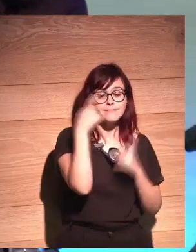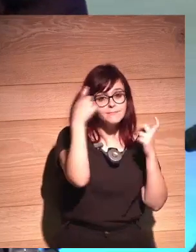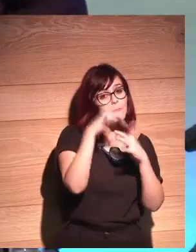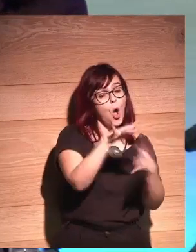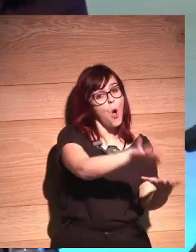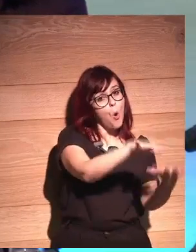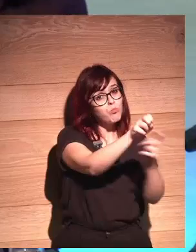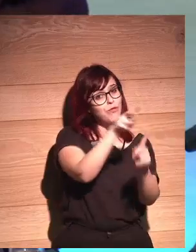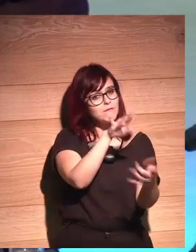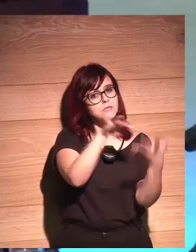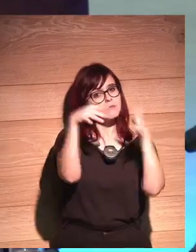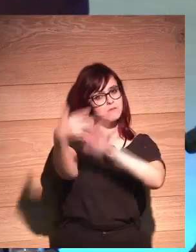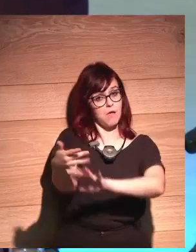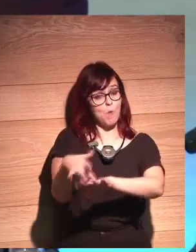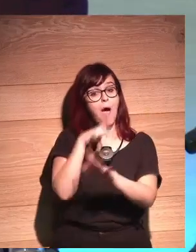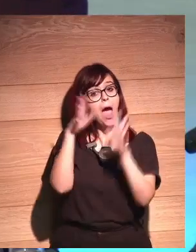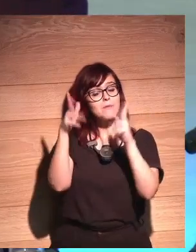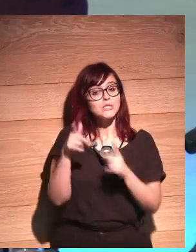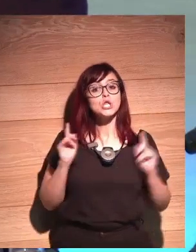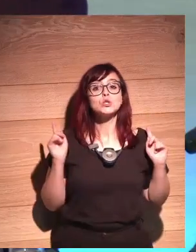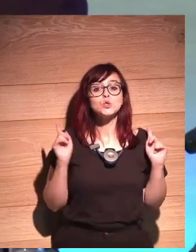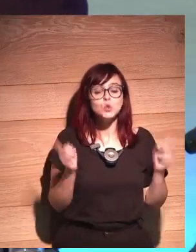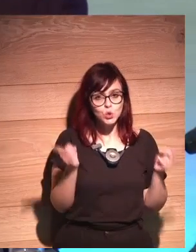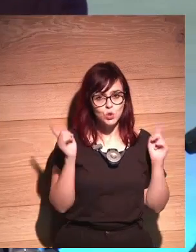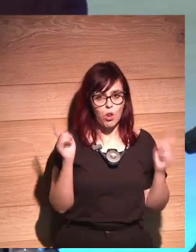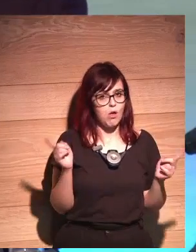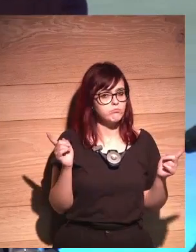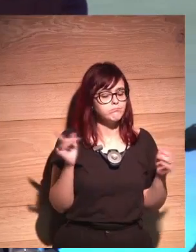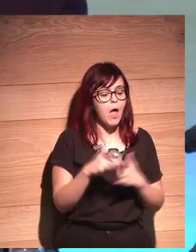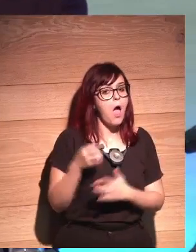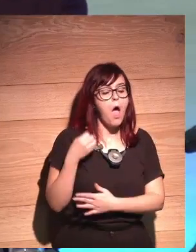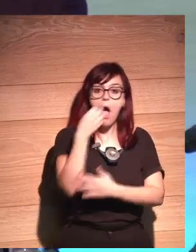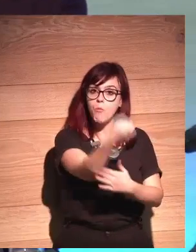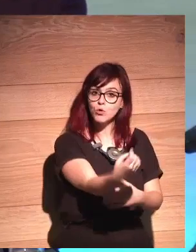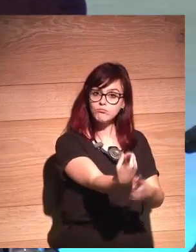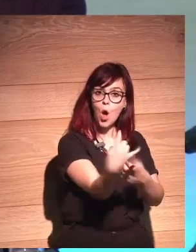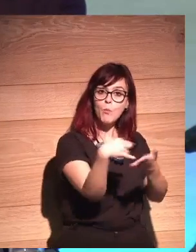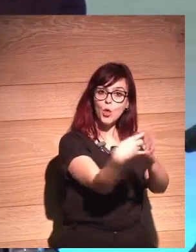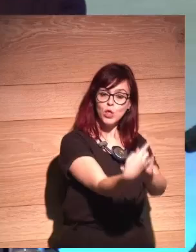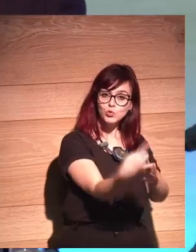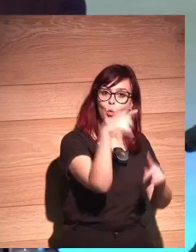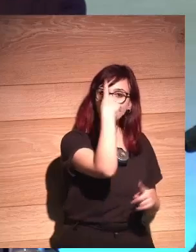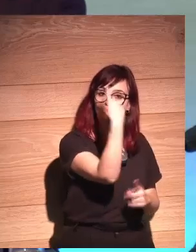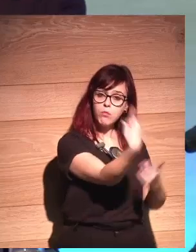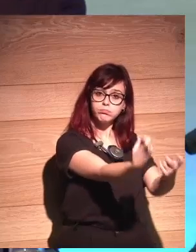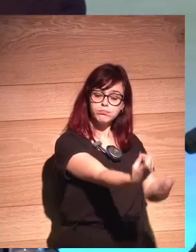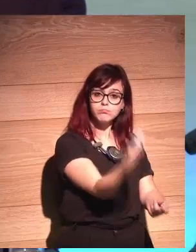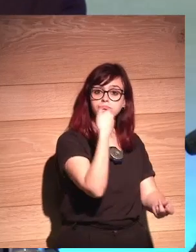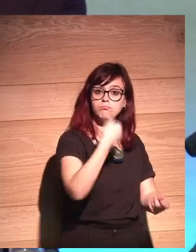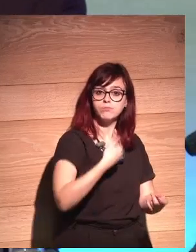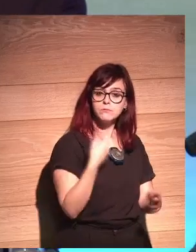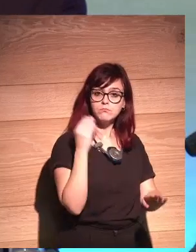paternalistic approach. I think we're going to try to change this perspective, and the administration